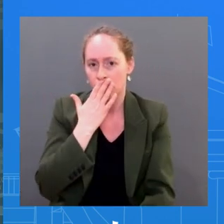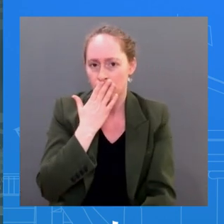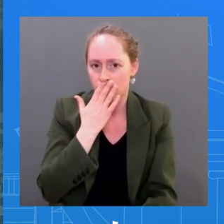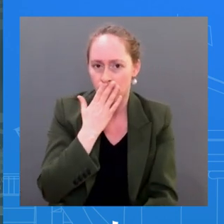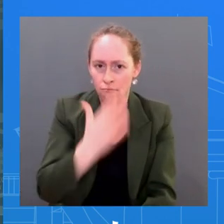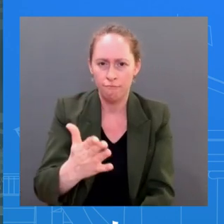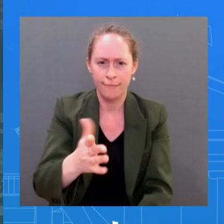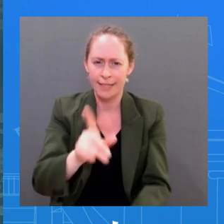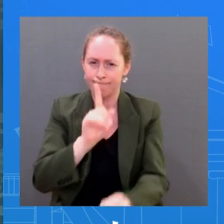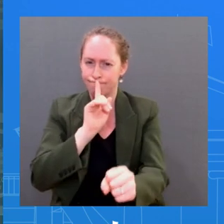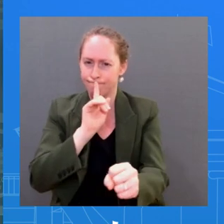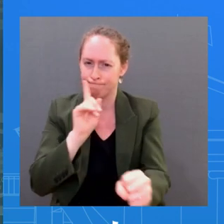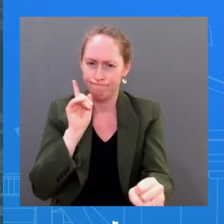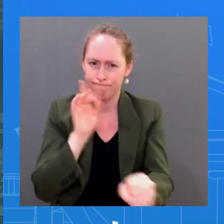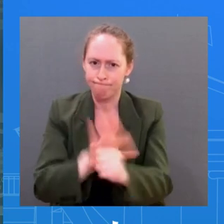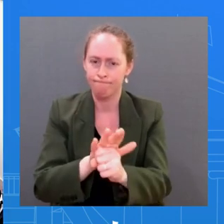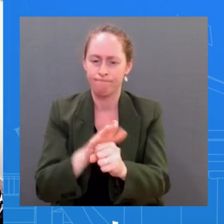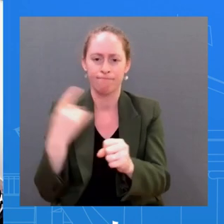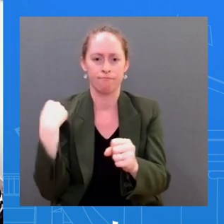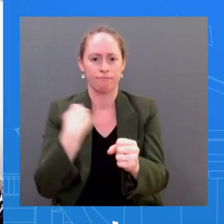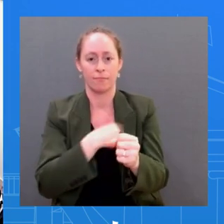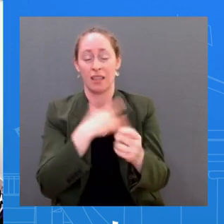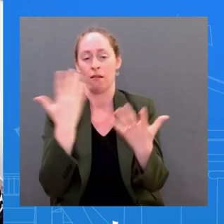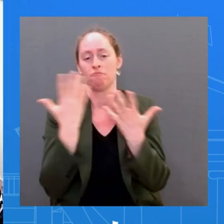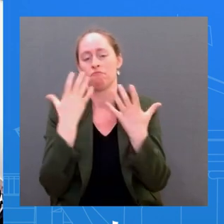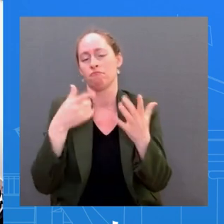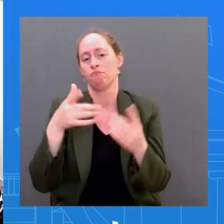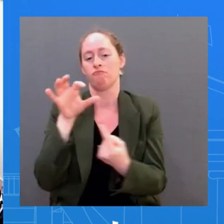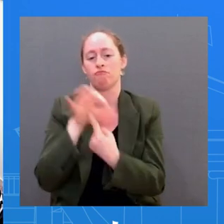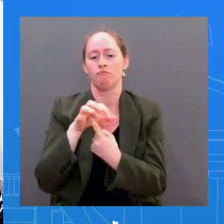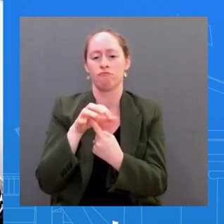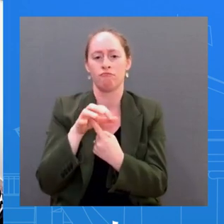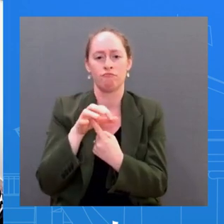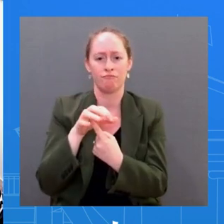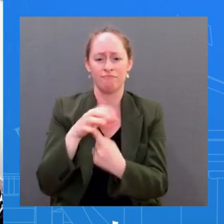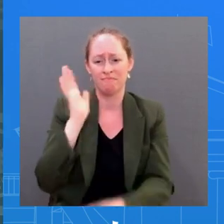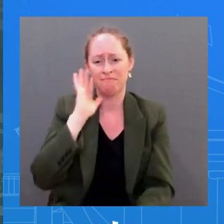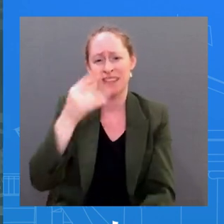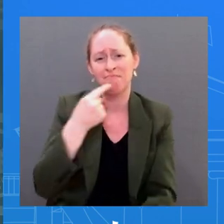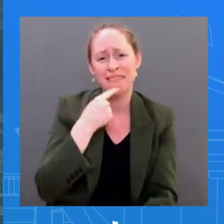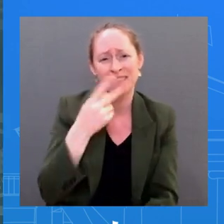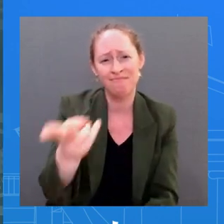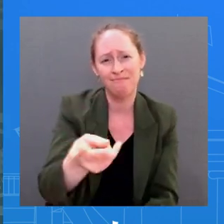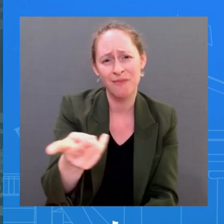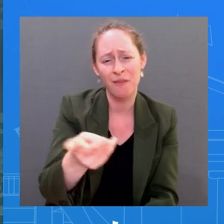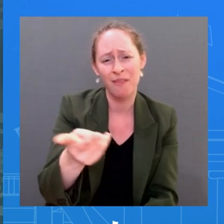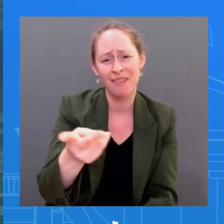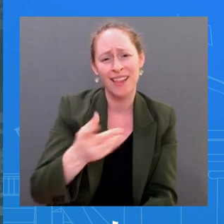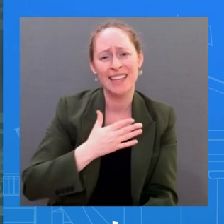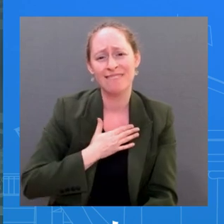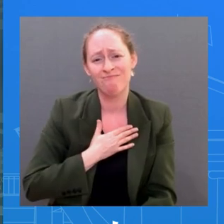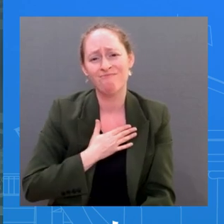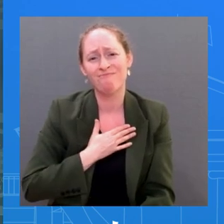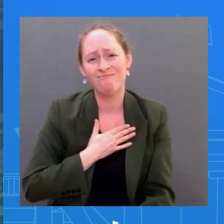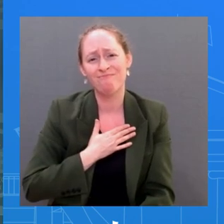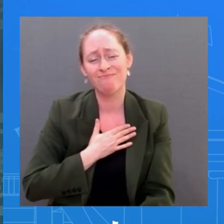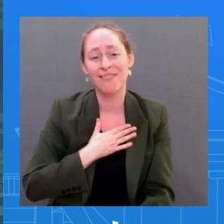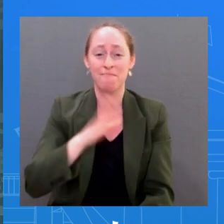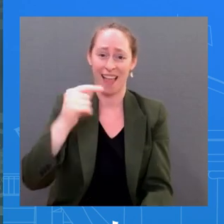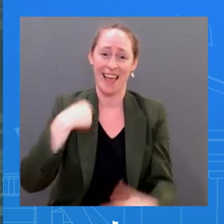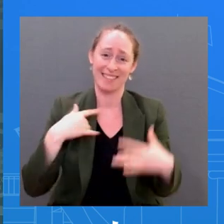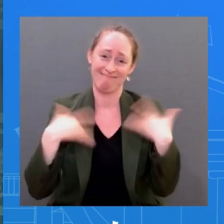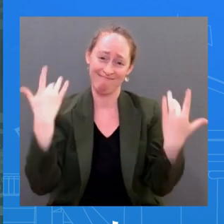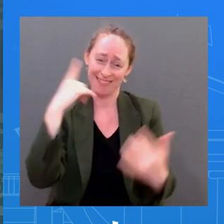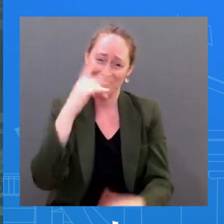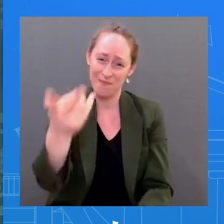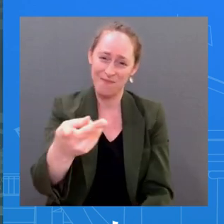none. Kiku and Gwynn, we will miss you both. Thank you so much. Very heart-wrenching, but I'm very excited for both of you, wishing you the best. And we do have